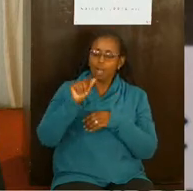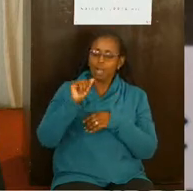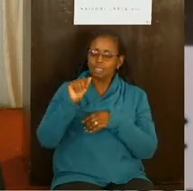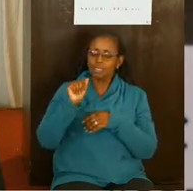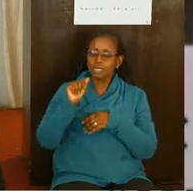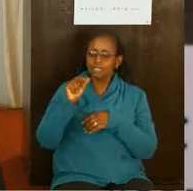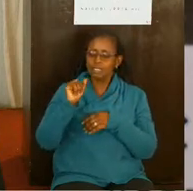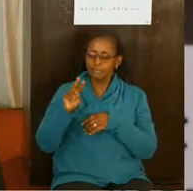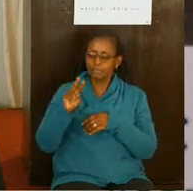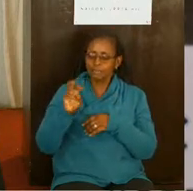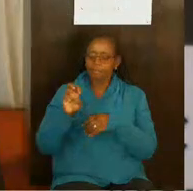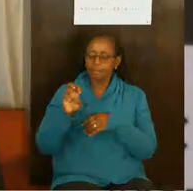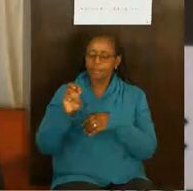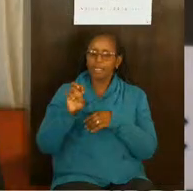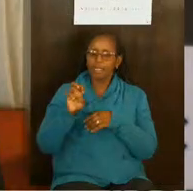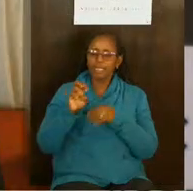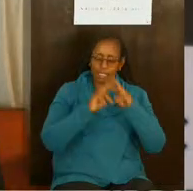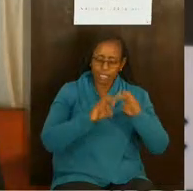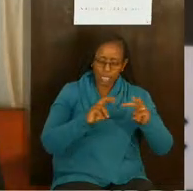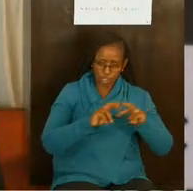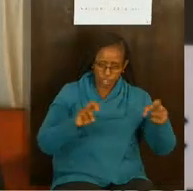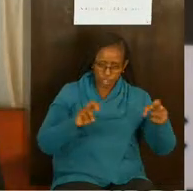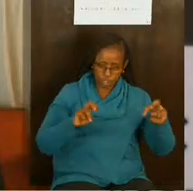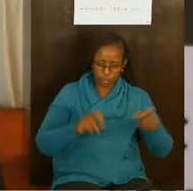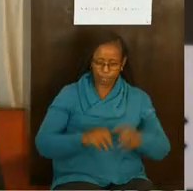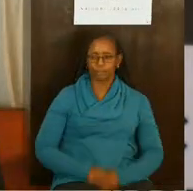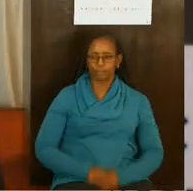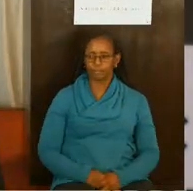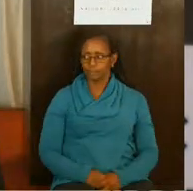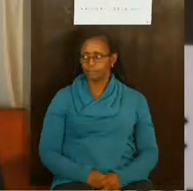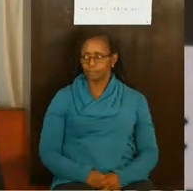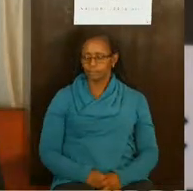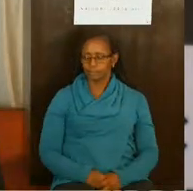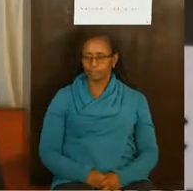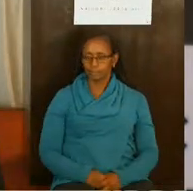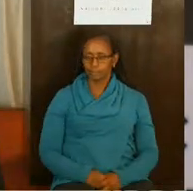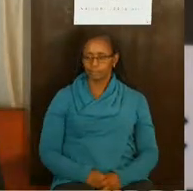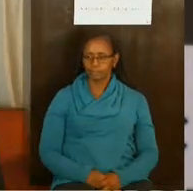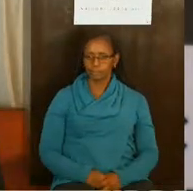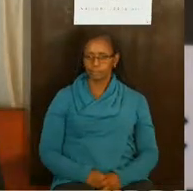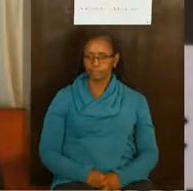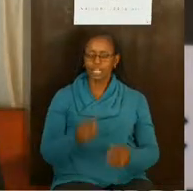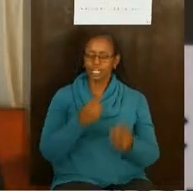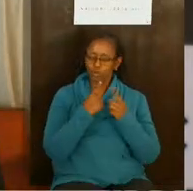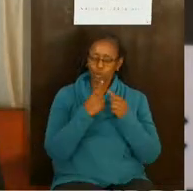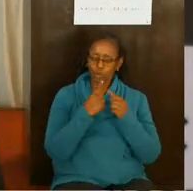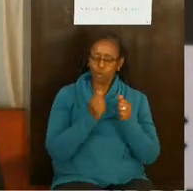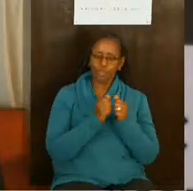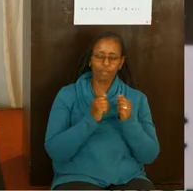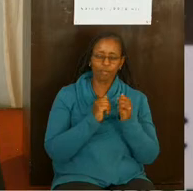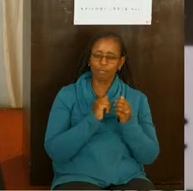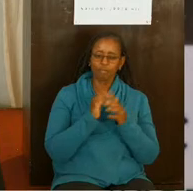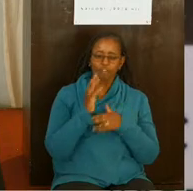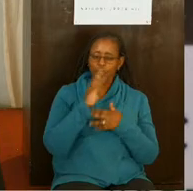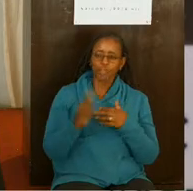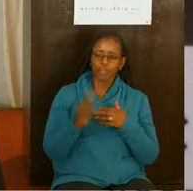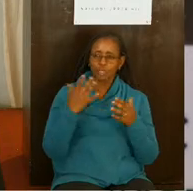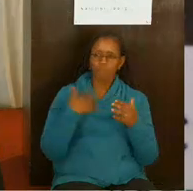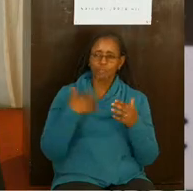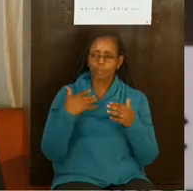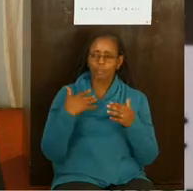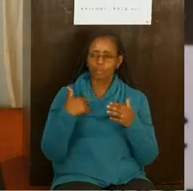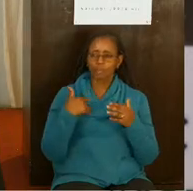do more we're talking about three four thousand people in terms of the research